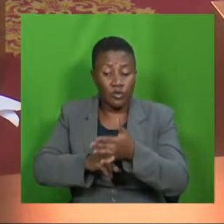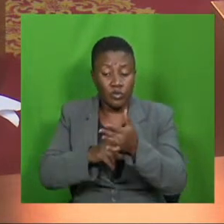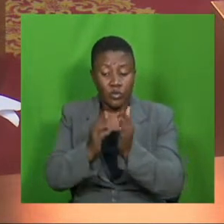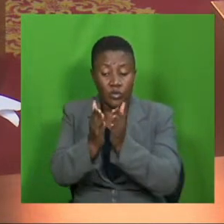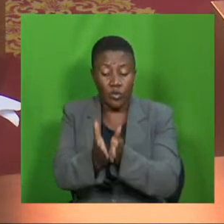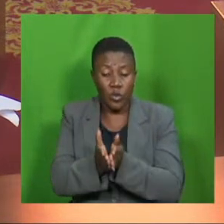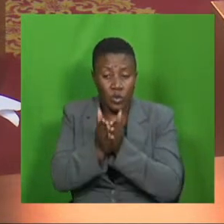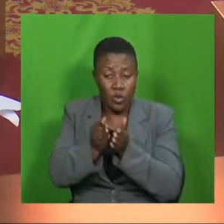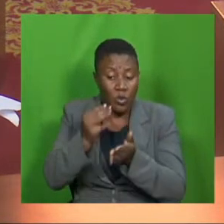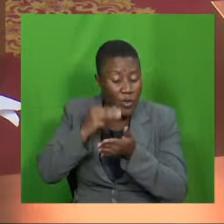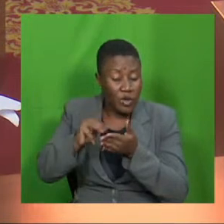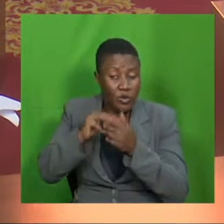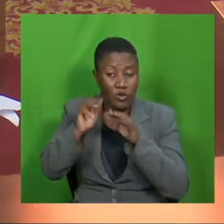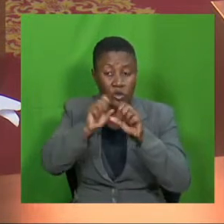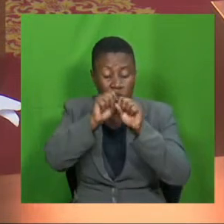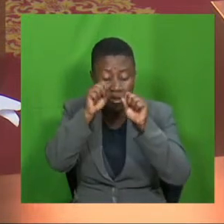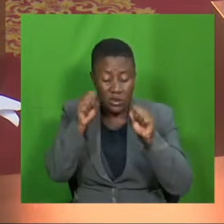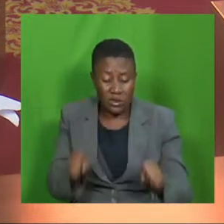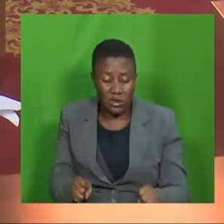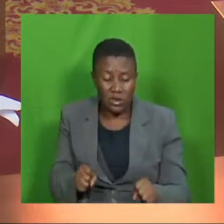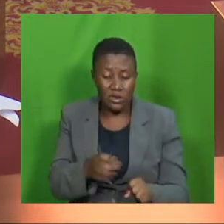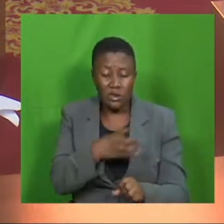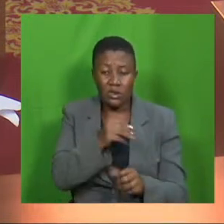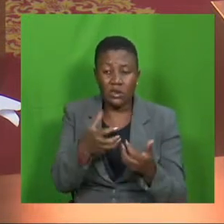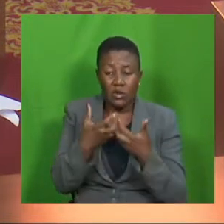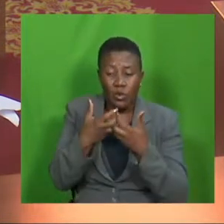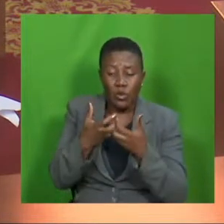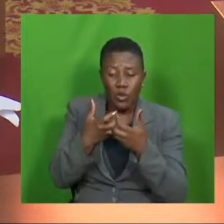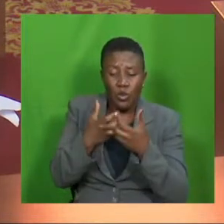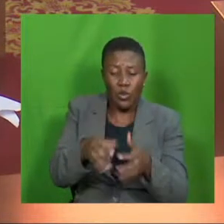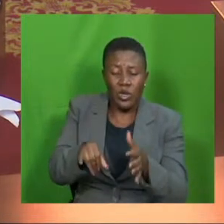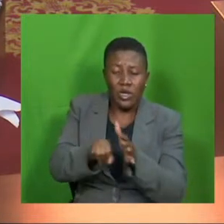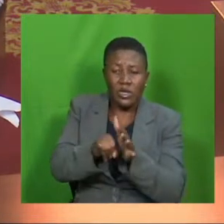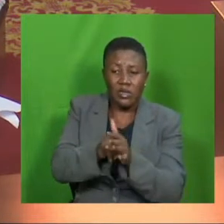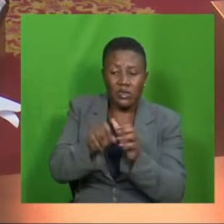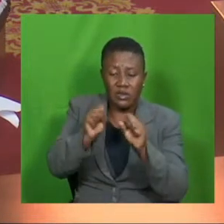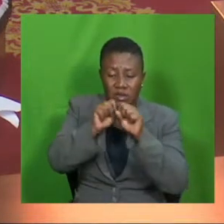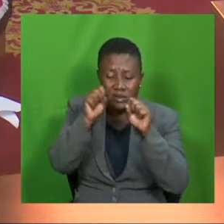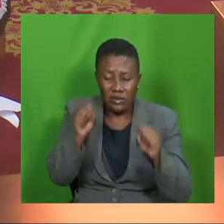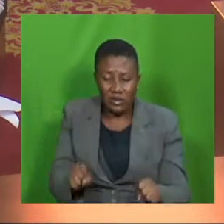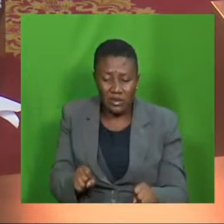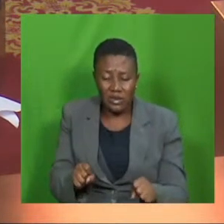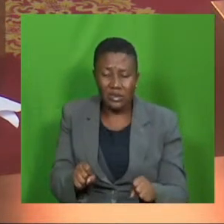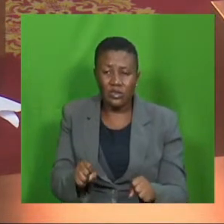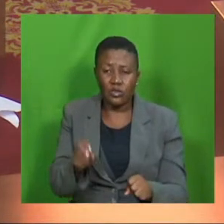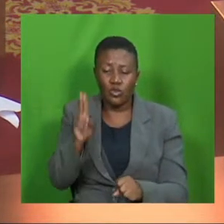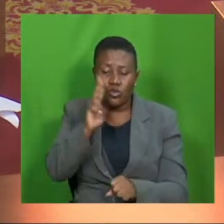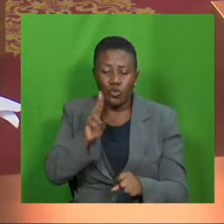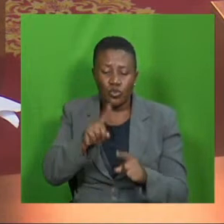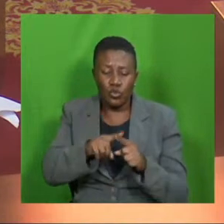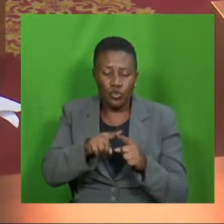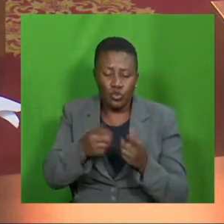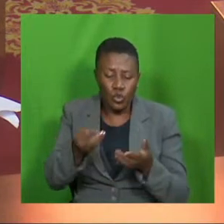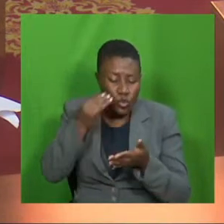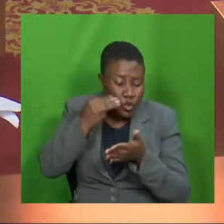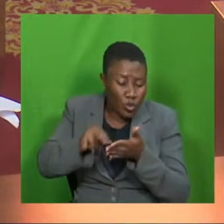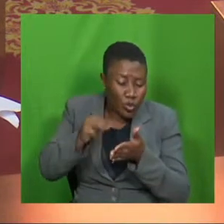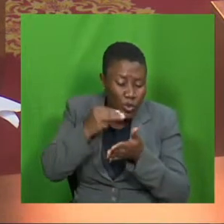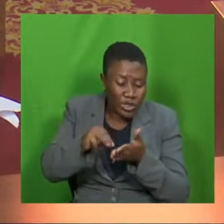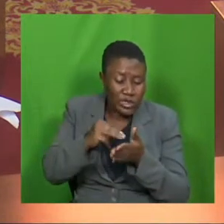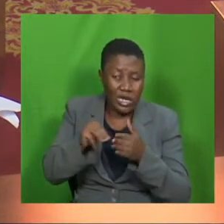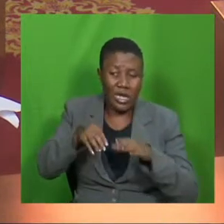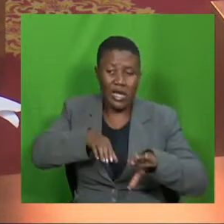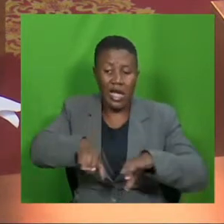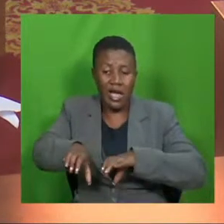monitoring system and automatic identification system electronically monitor the activities of